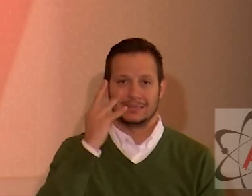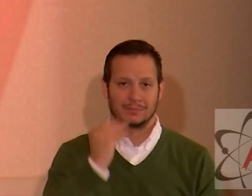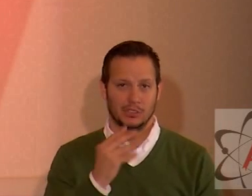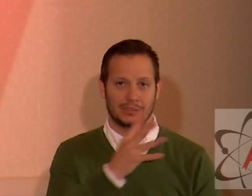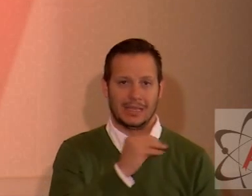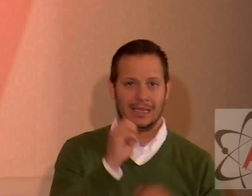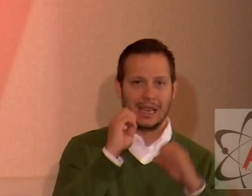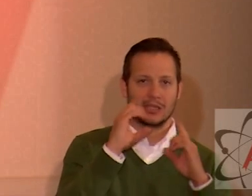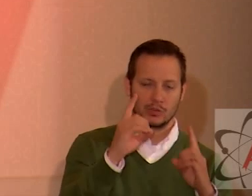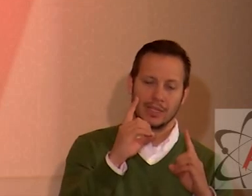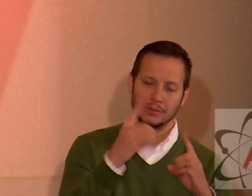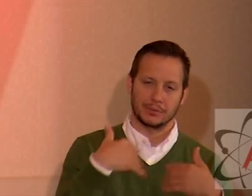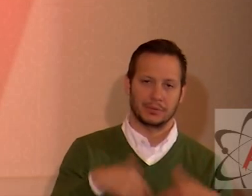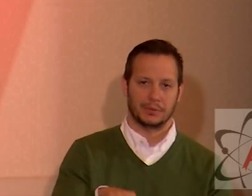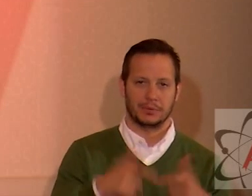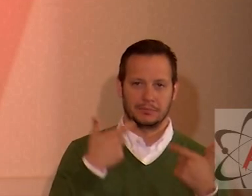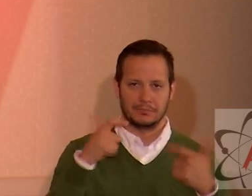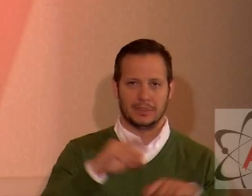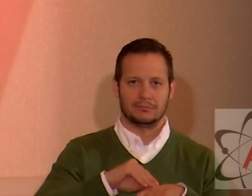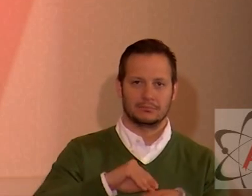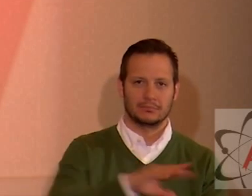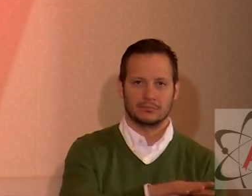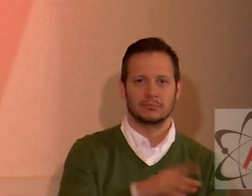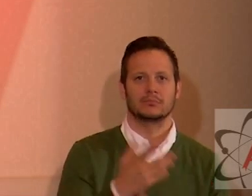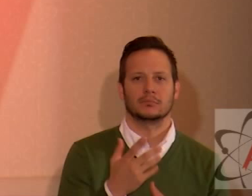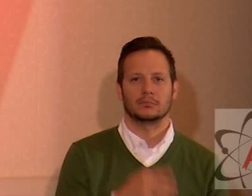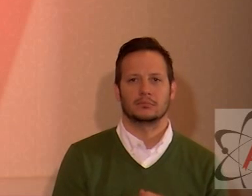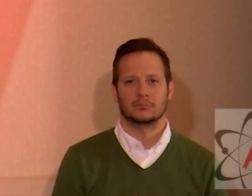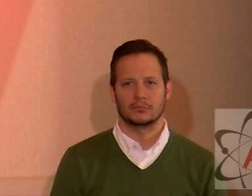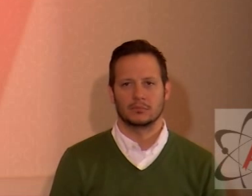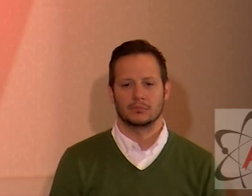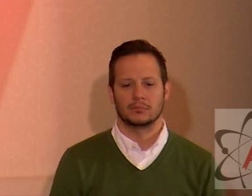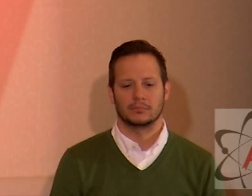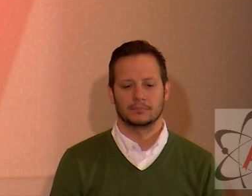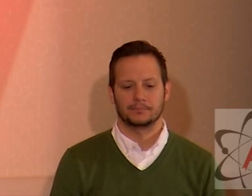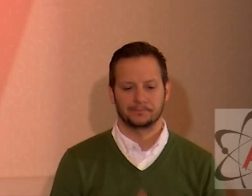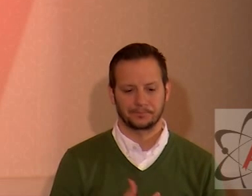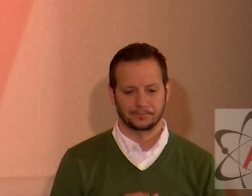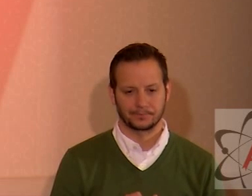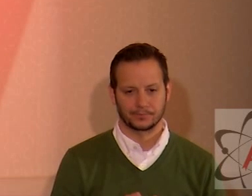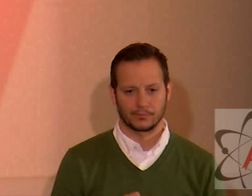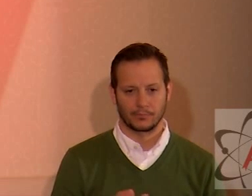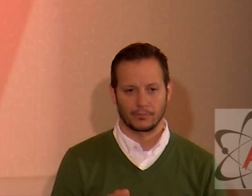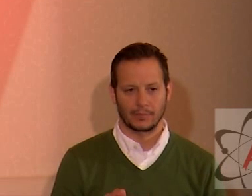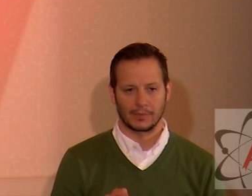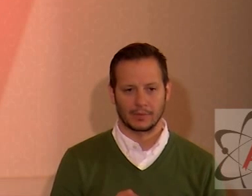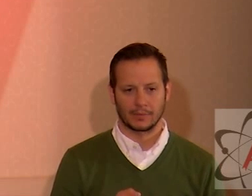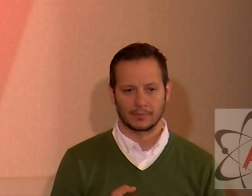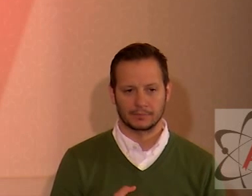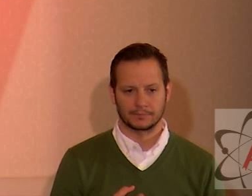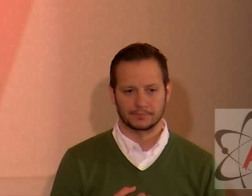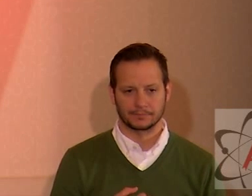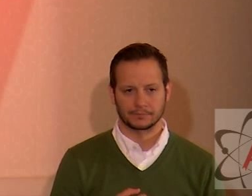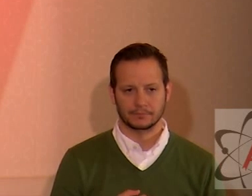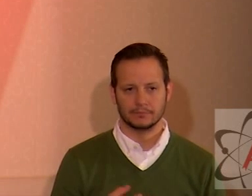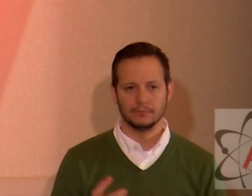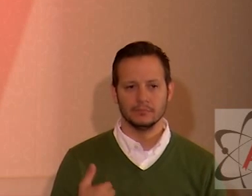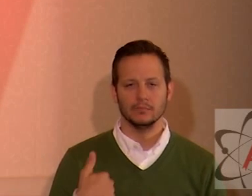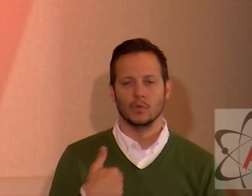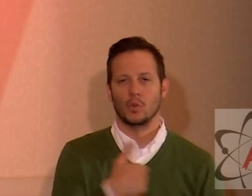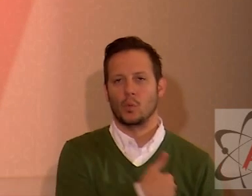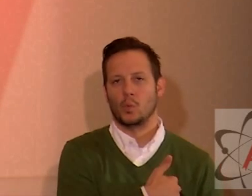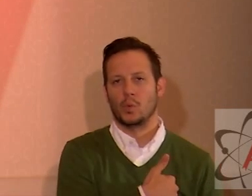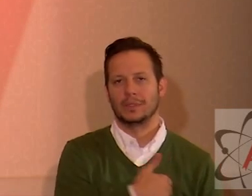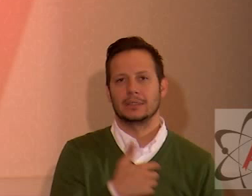really can go a long way to terminating utter nonsense. We're not out of the cold, dark woods yet,